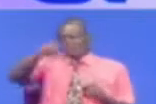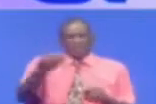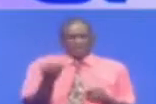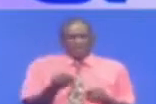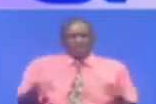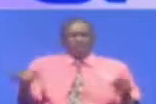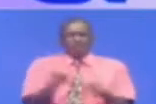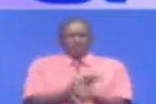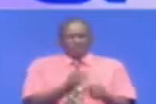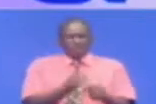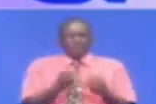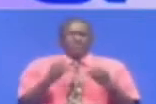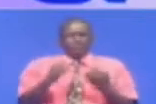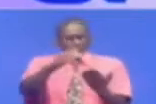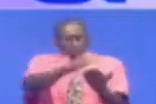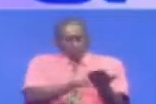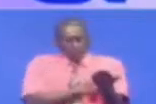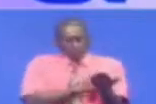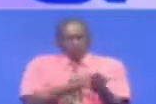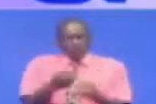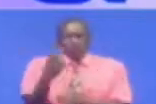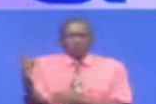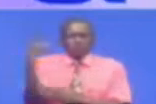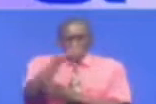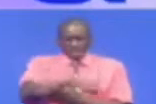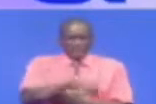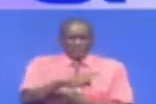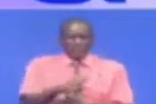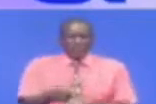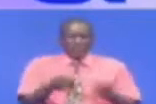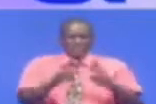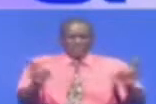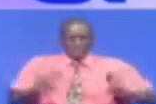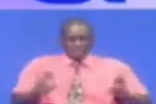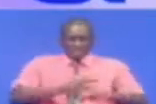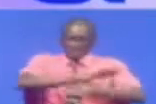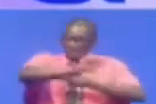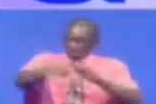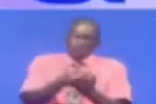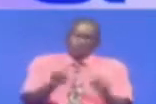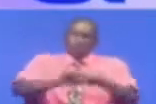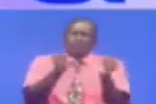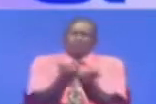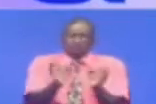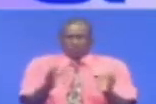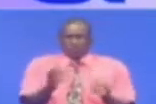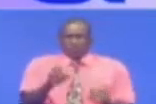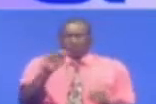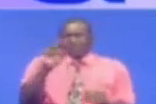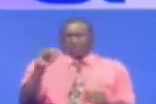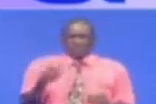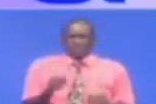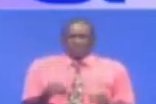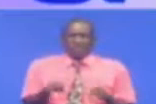full package for the 2 days will be available on all those platforms. As